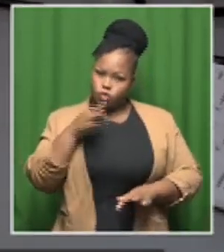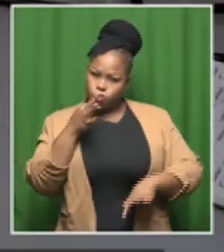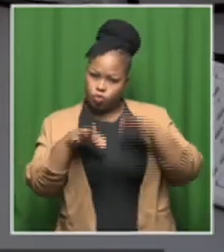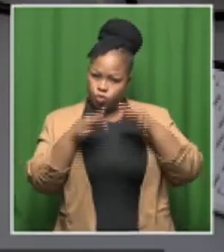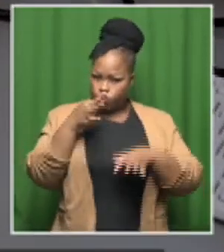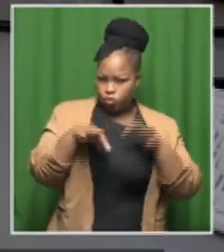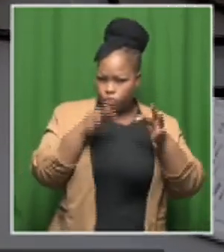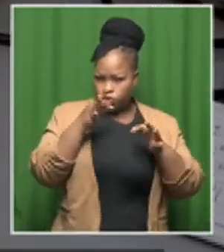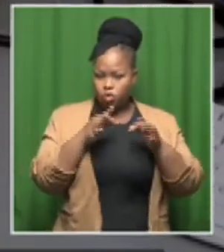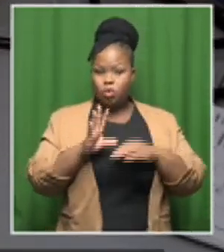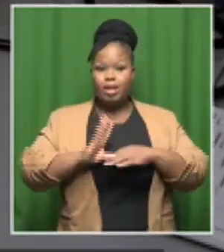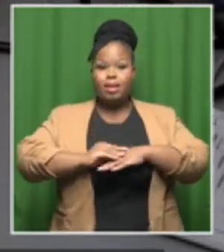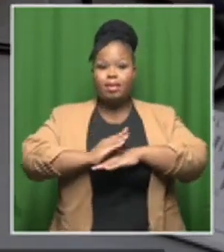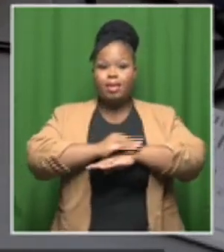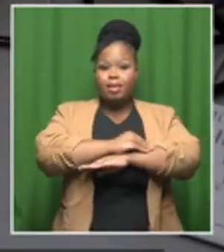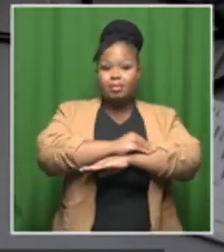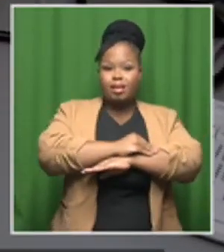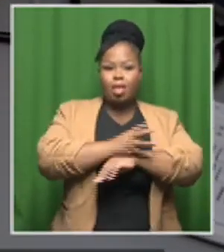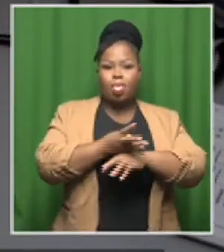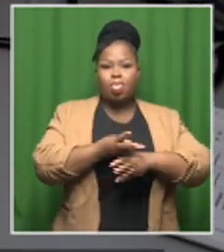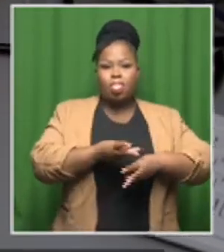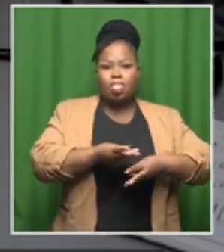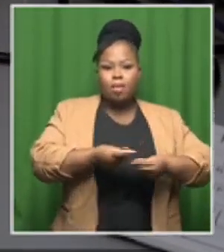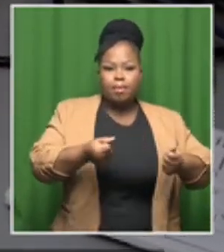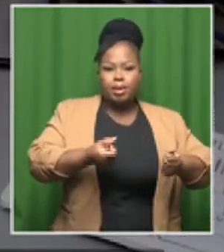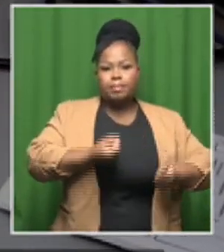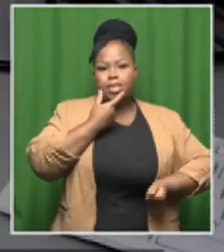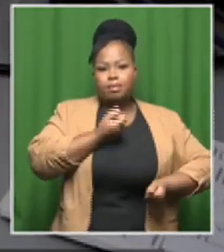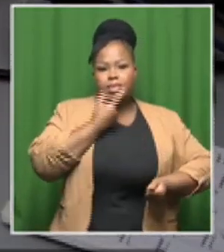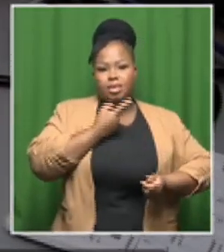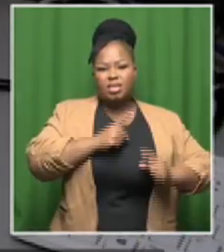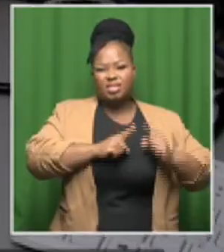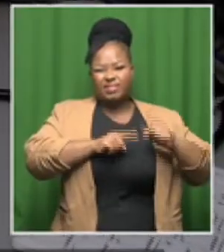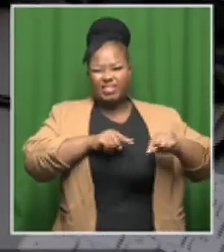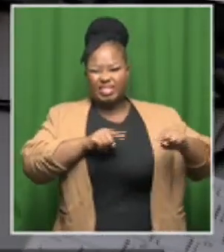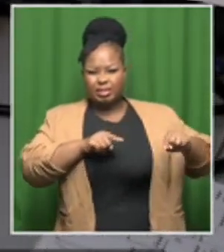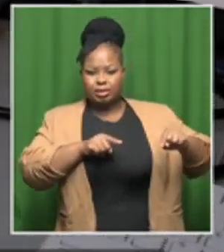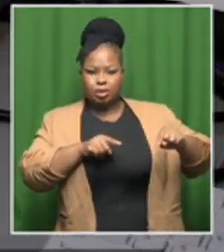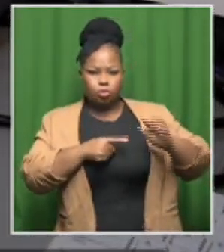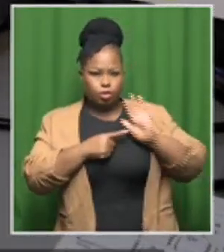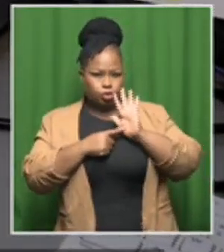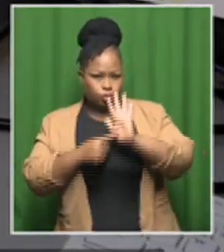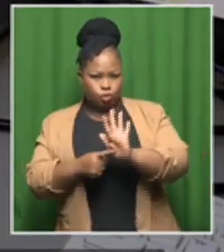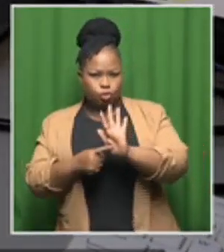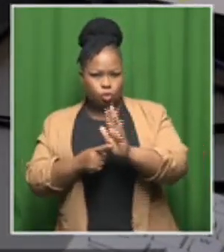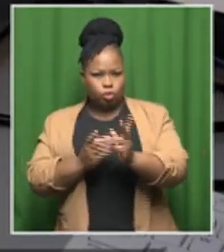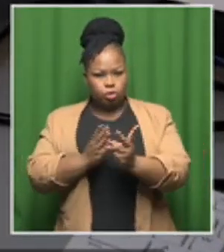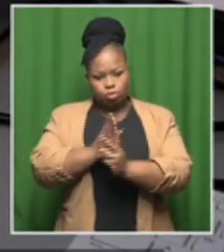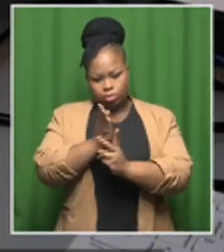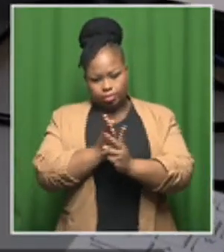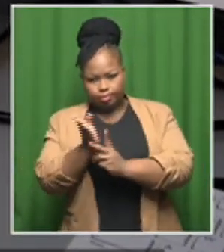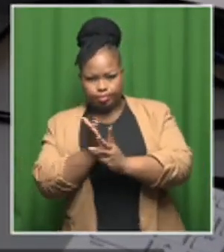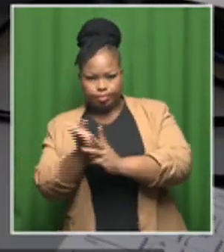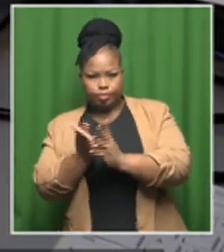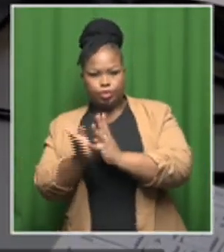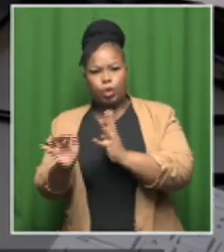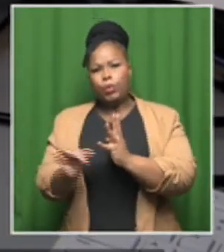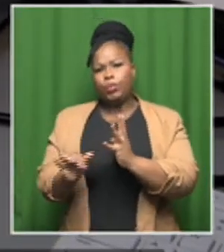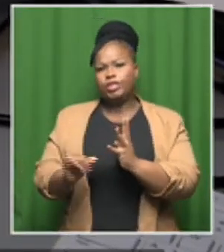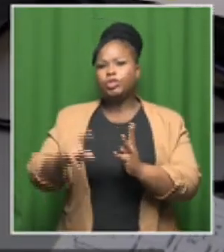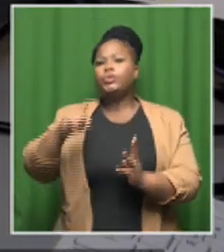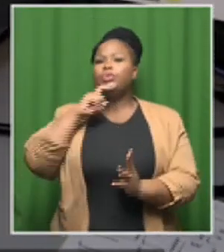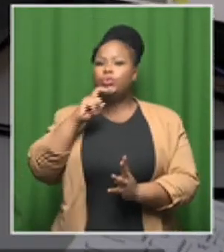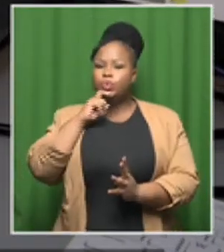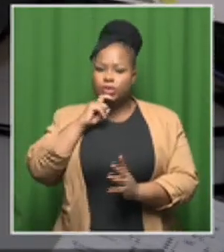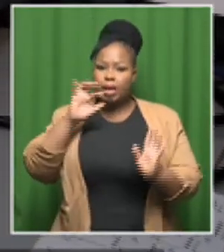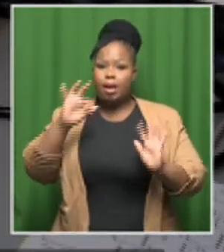we have treated the cancer cells with the different drugs, now we need to show what pathways, what mechanisms is the drug using,